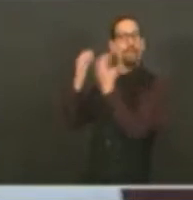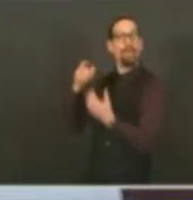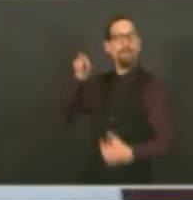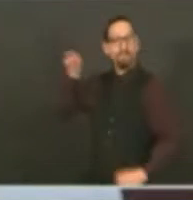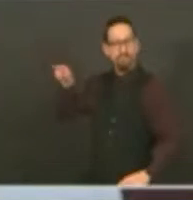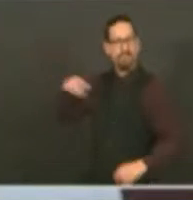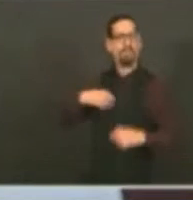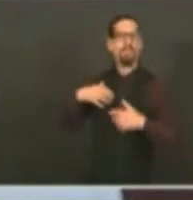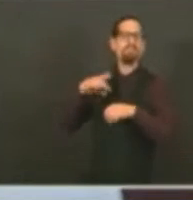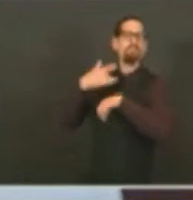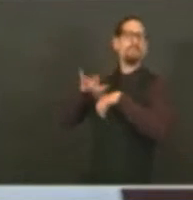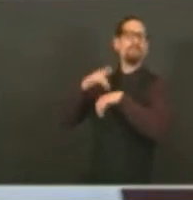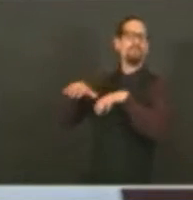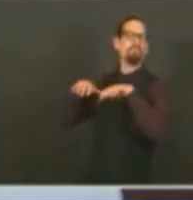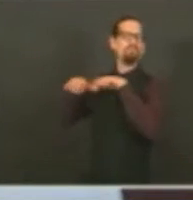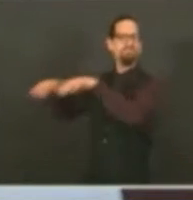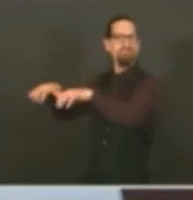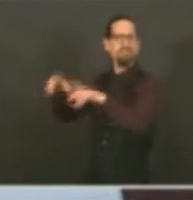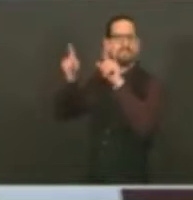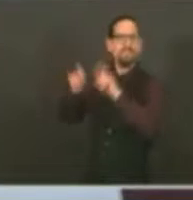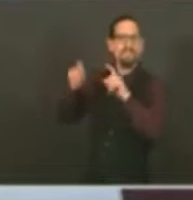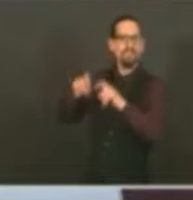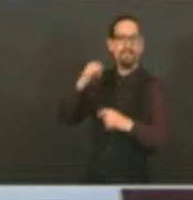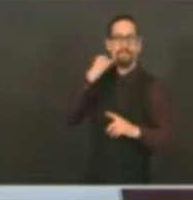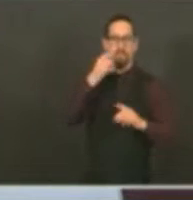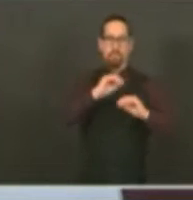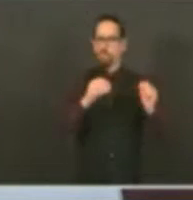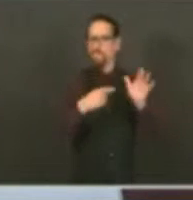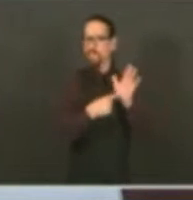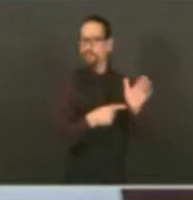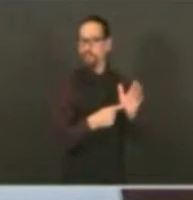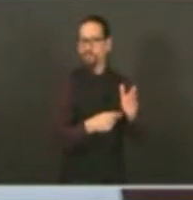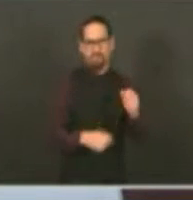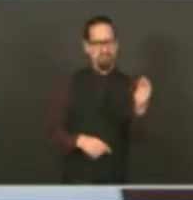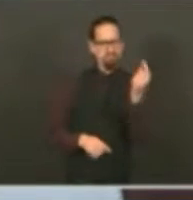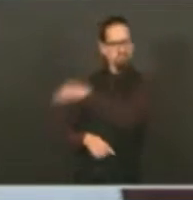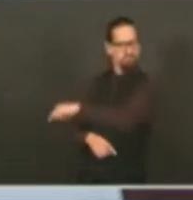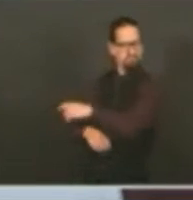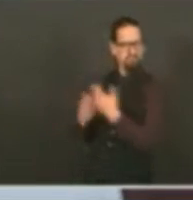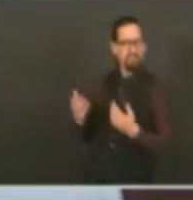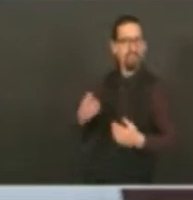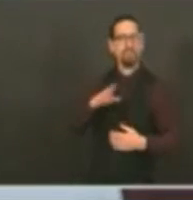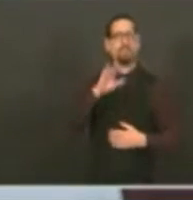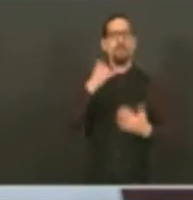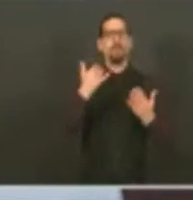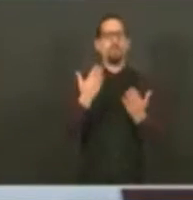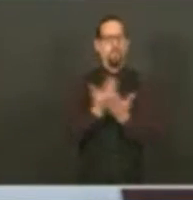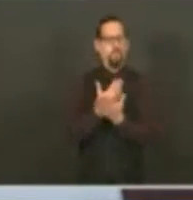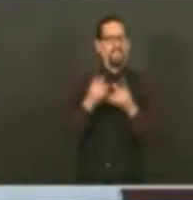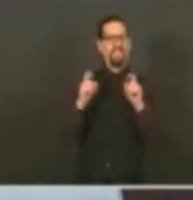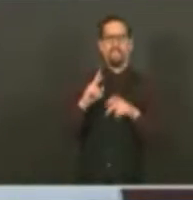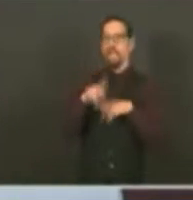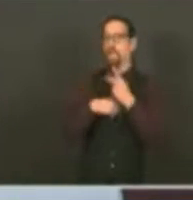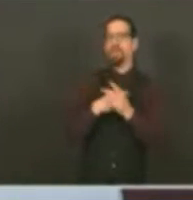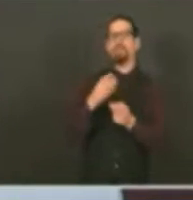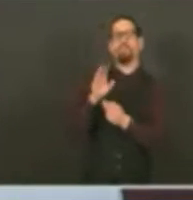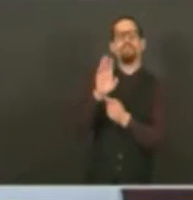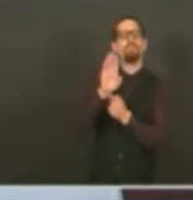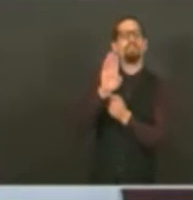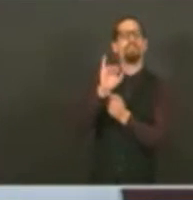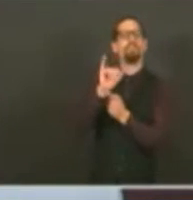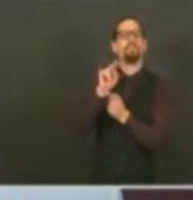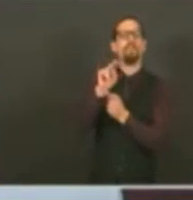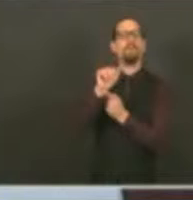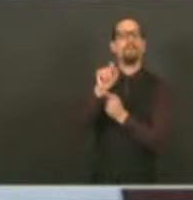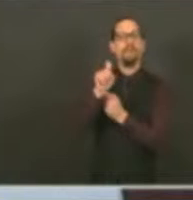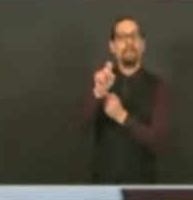We're using the new Binax Now tests, no equipment, very easy. It's simple. You'll know within